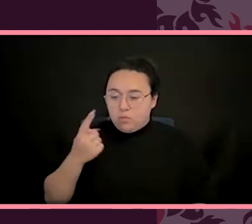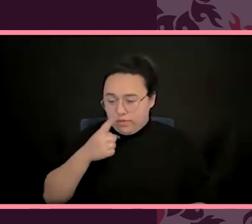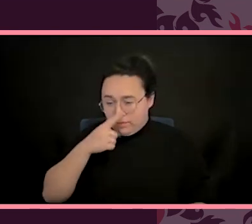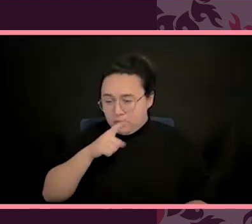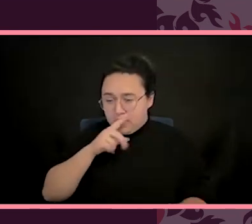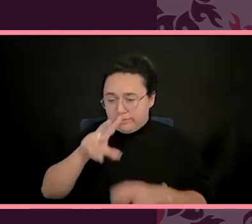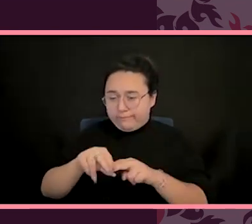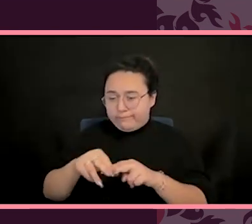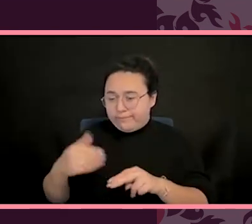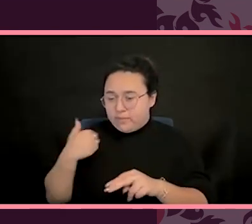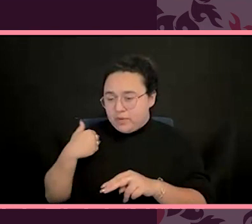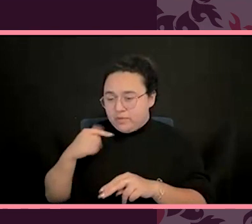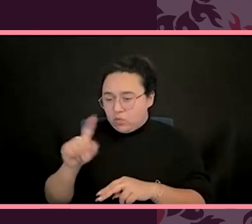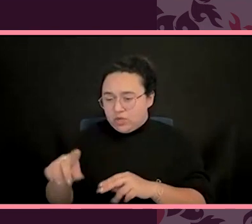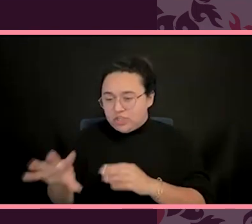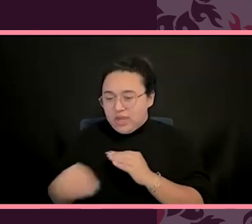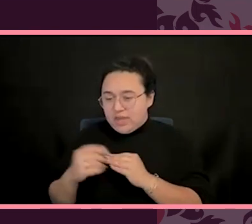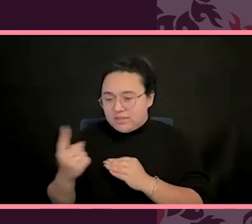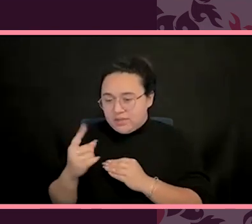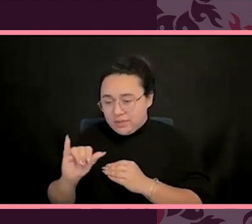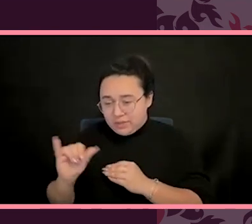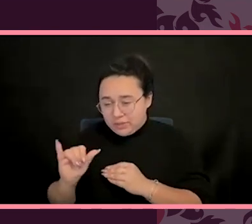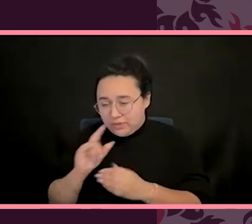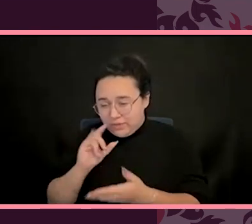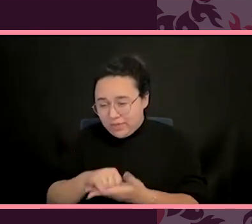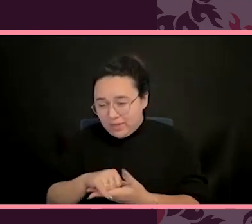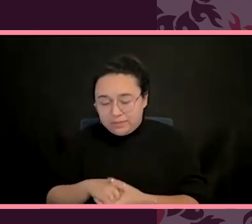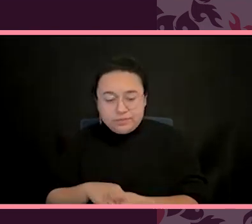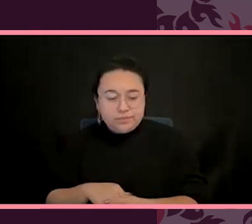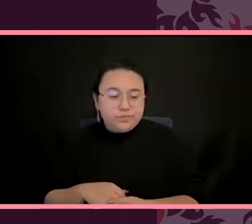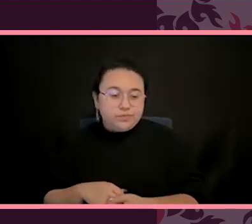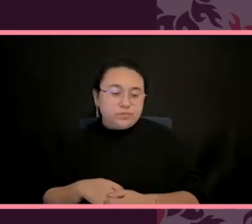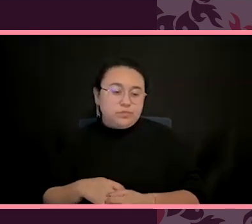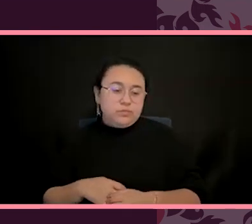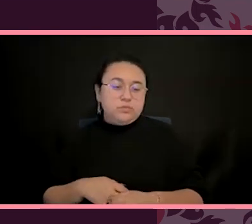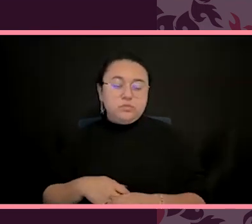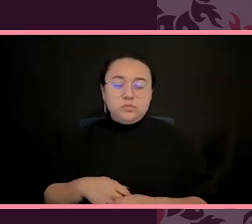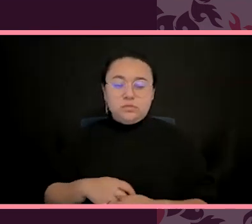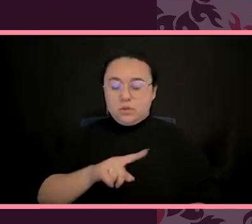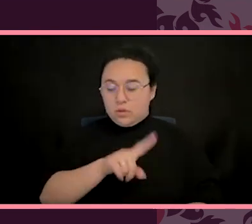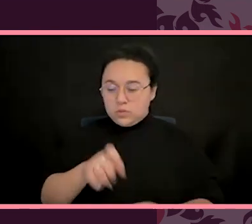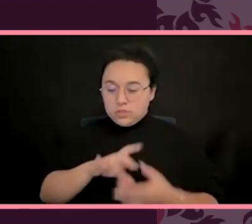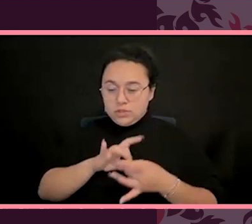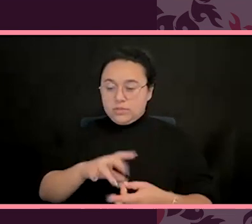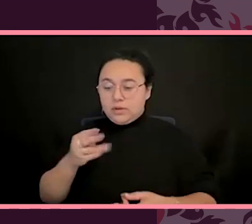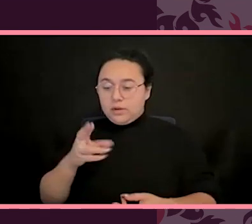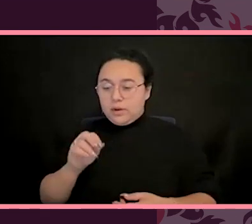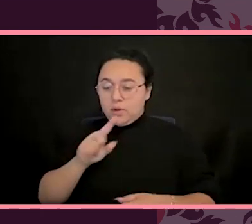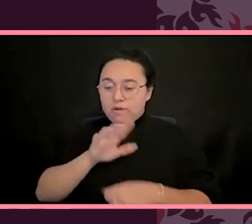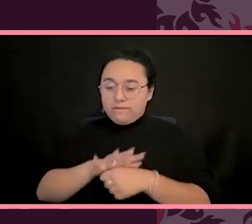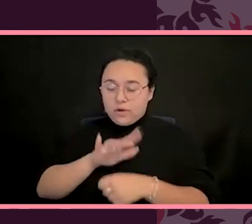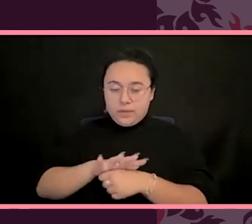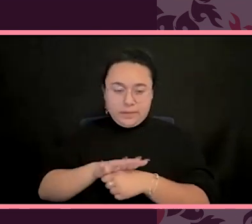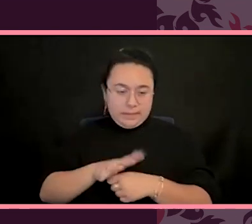previous question and just add a little bit as well to that. the question around neuroaffirming parenting